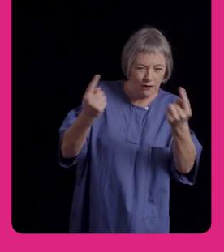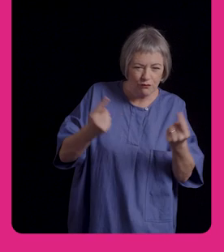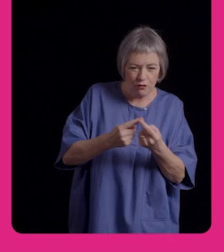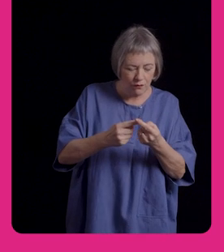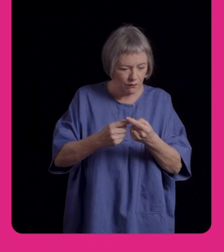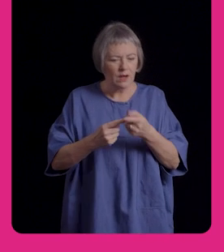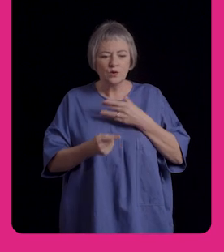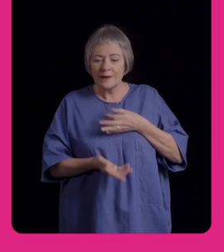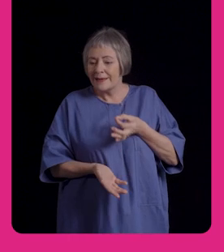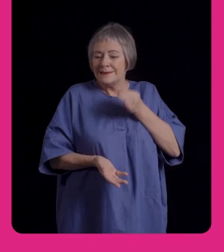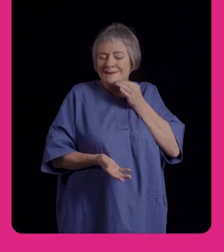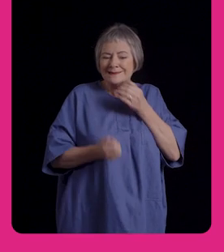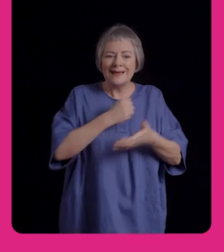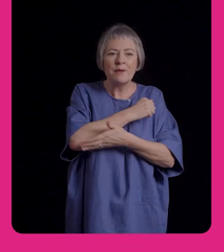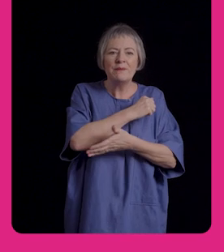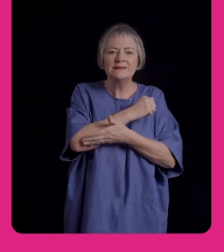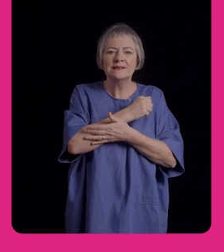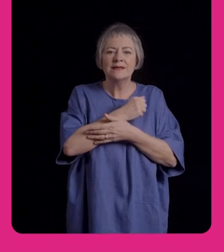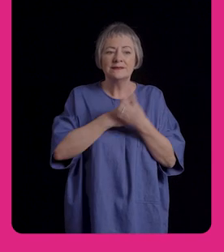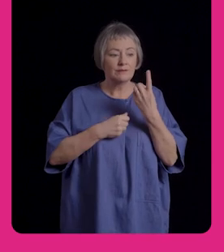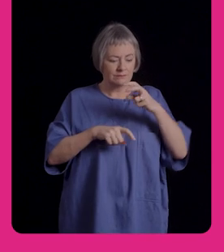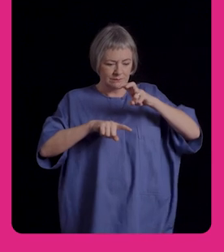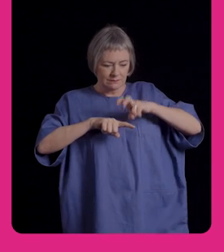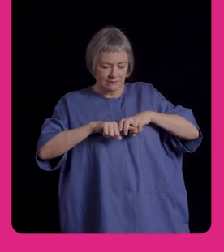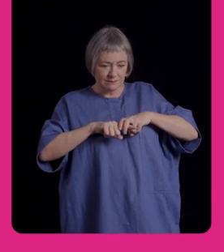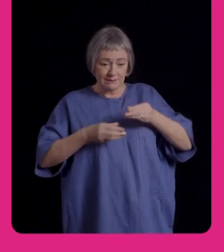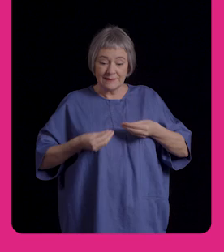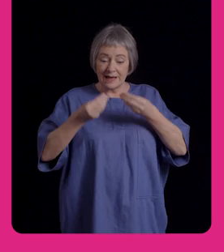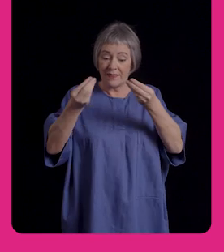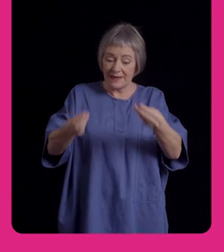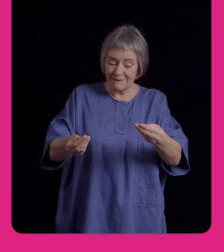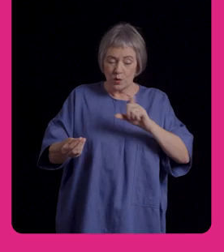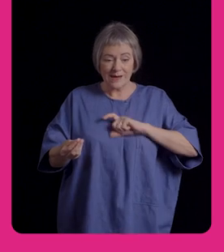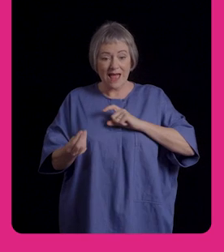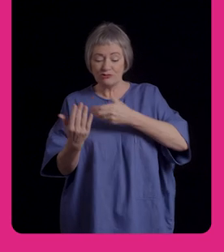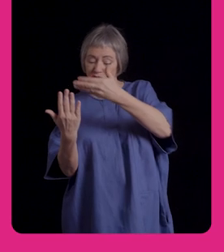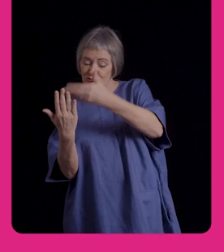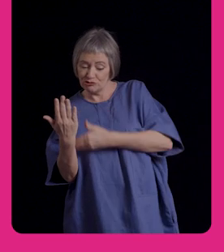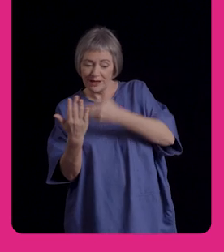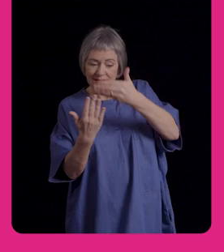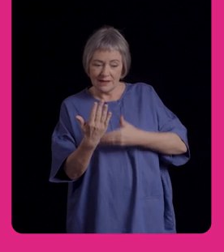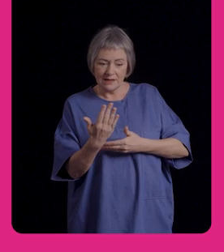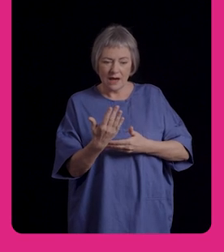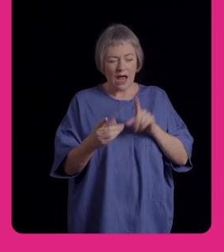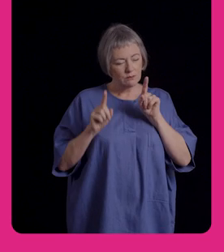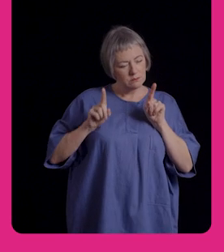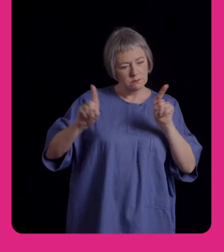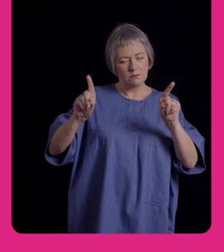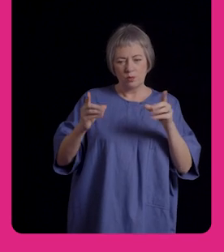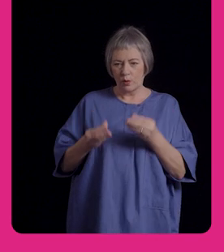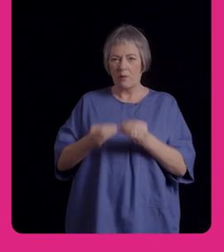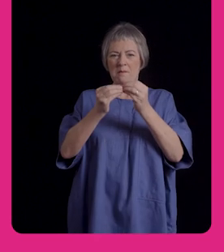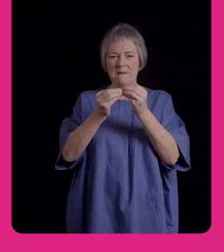table, and they're getting like tea and biscuits, and all of you are sat down, and they give you like character sheets, and all of you make your